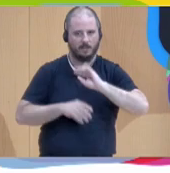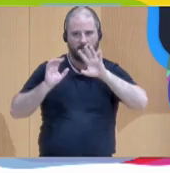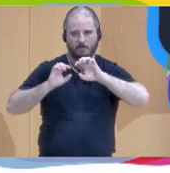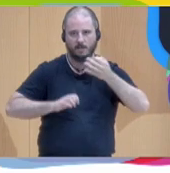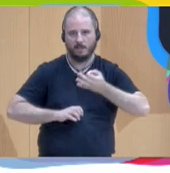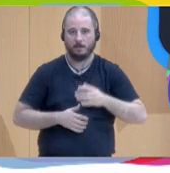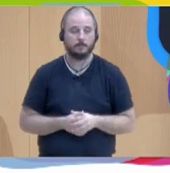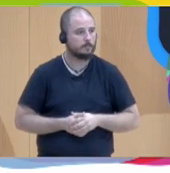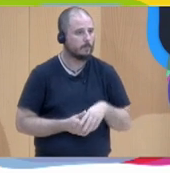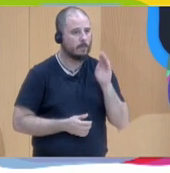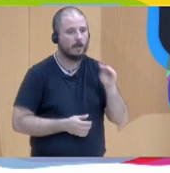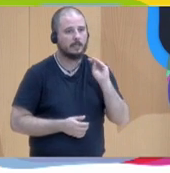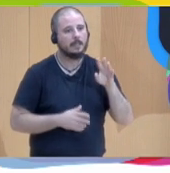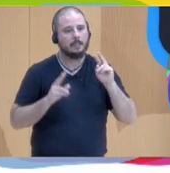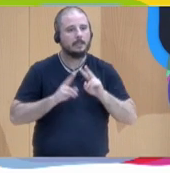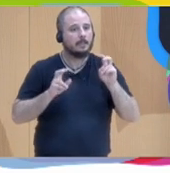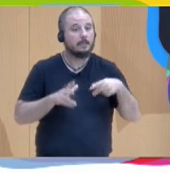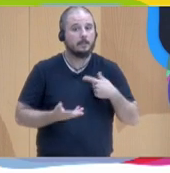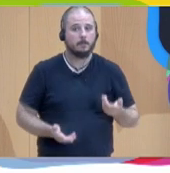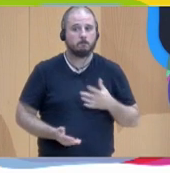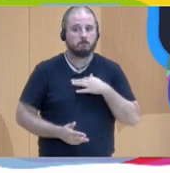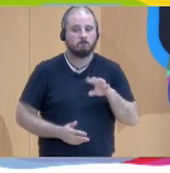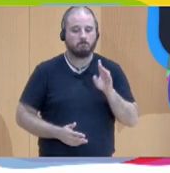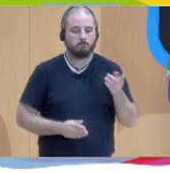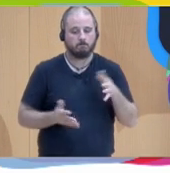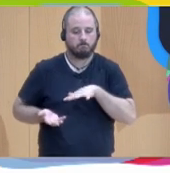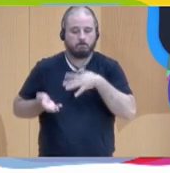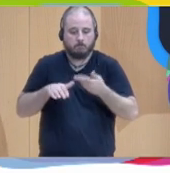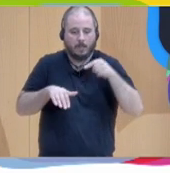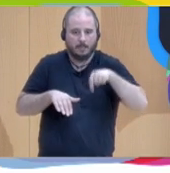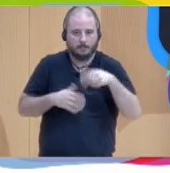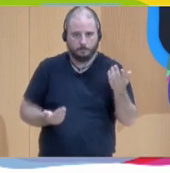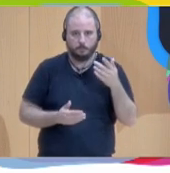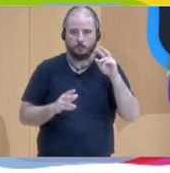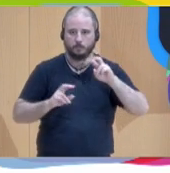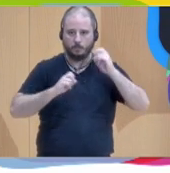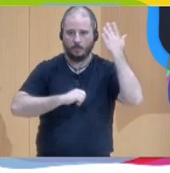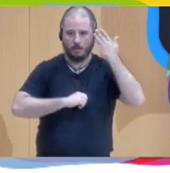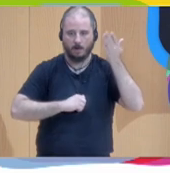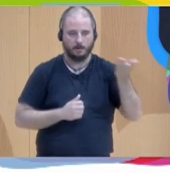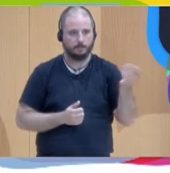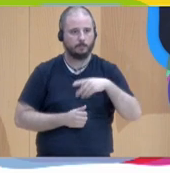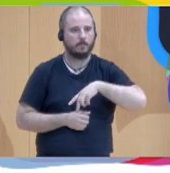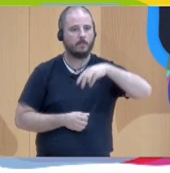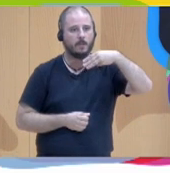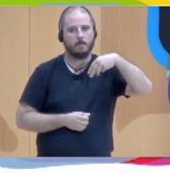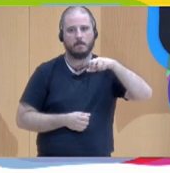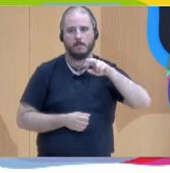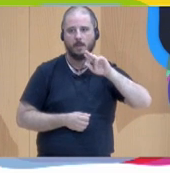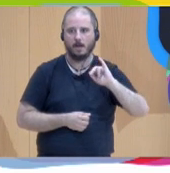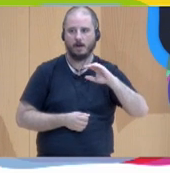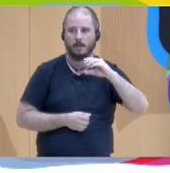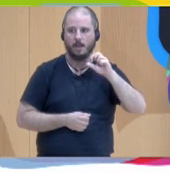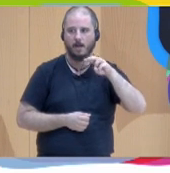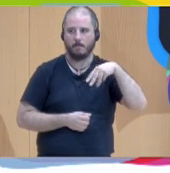también en cierta medida se pueden trasladar aquí. Nos vamos a ir a Navarra, María Carmen, Maestu, abordamos